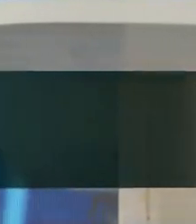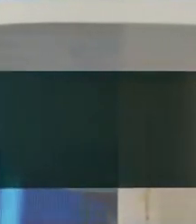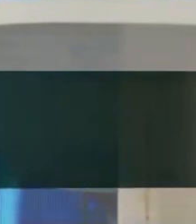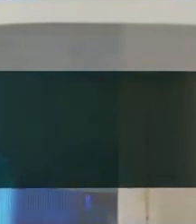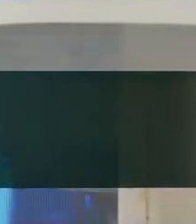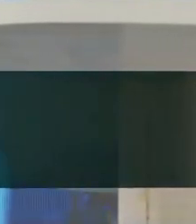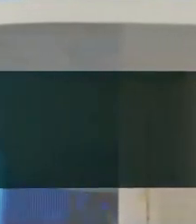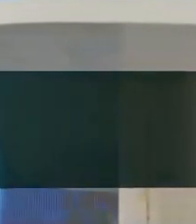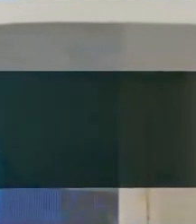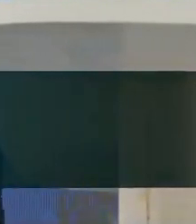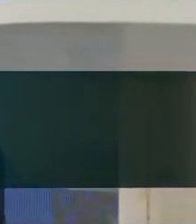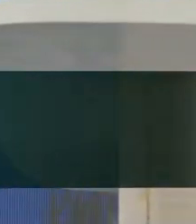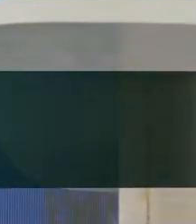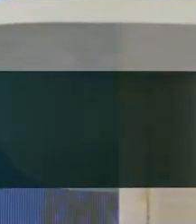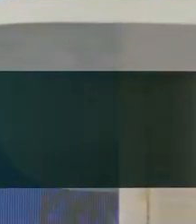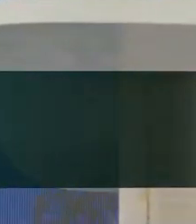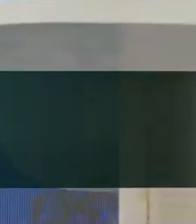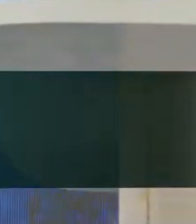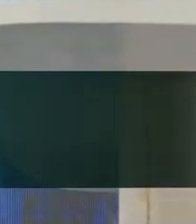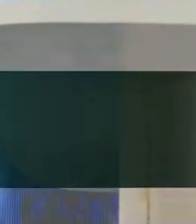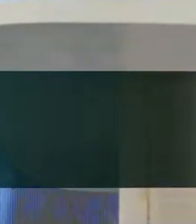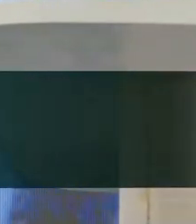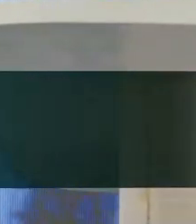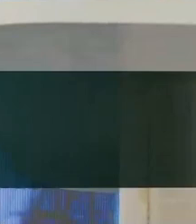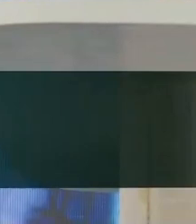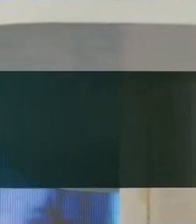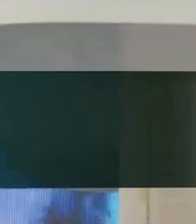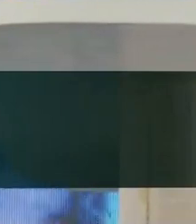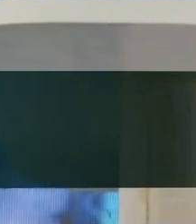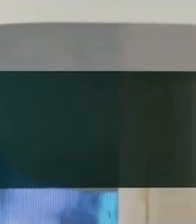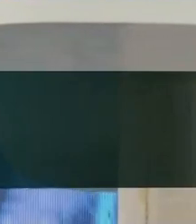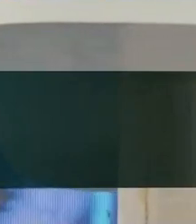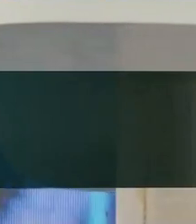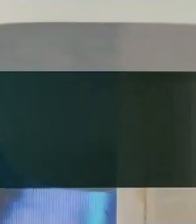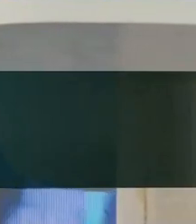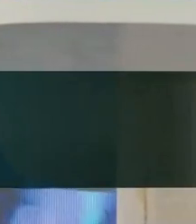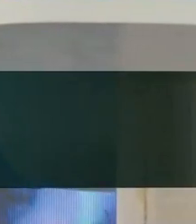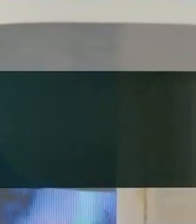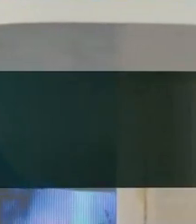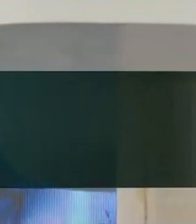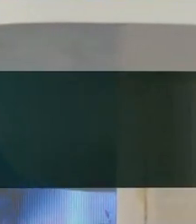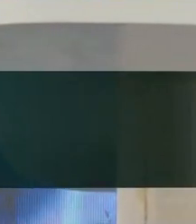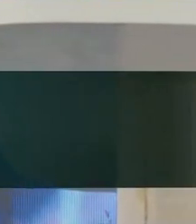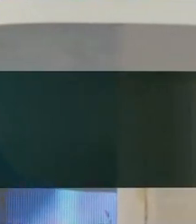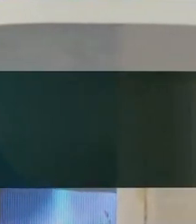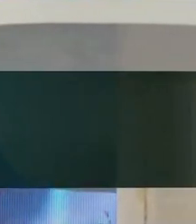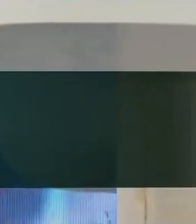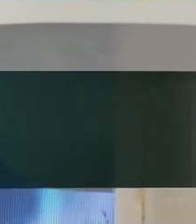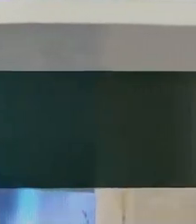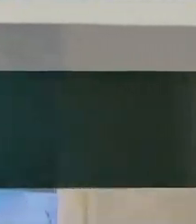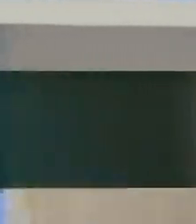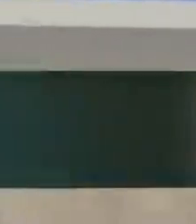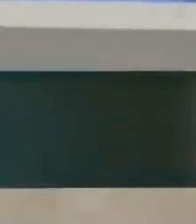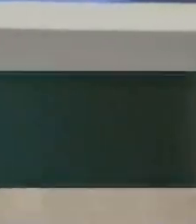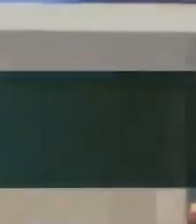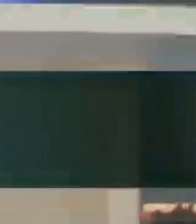And he said, my presence shall go with thee, and I will give you rest. God